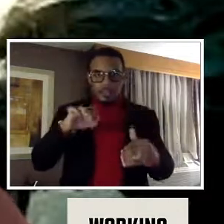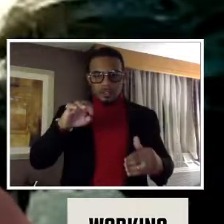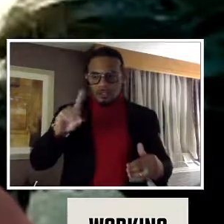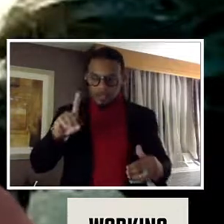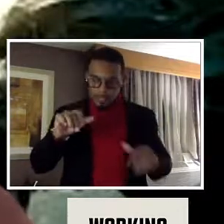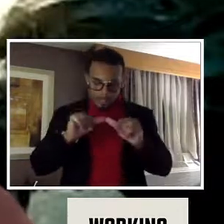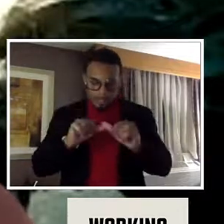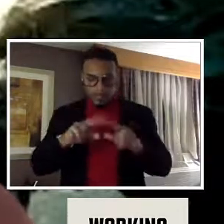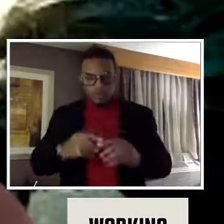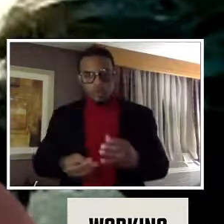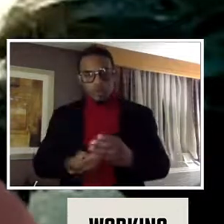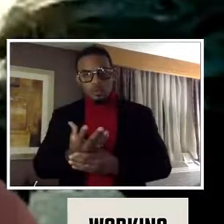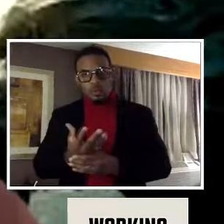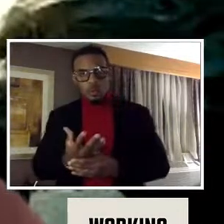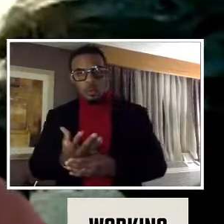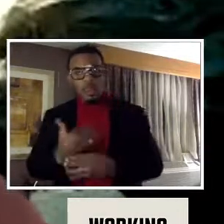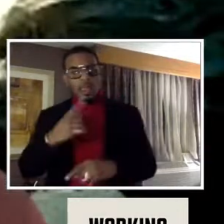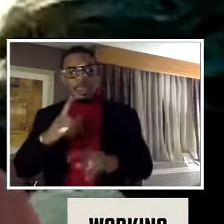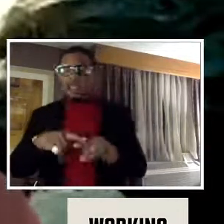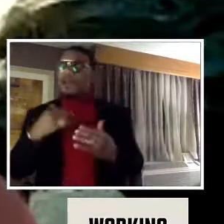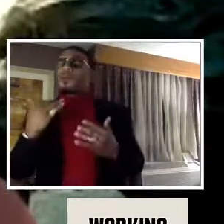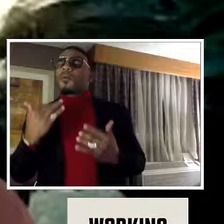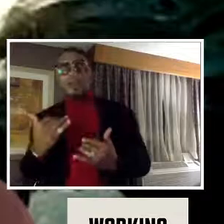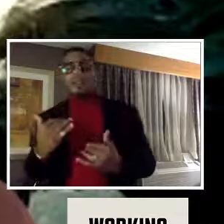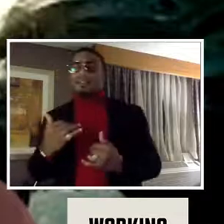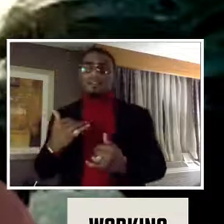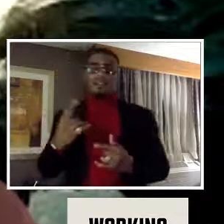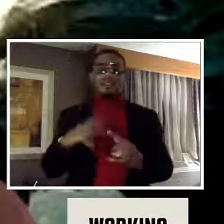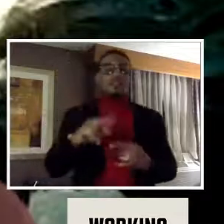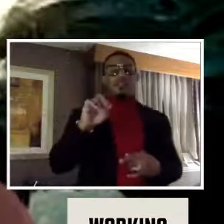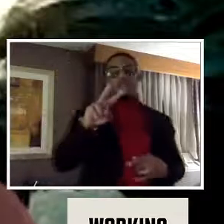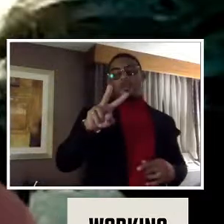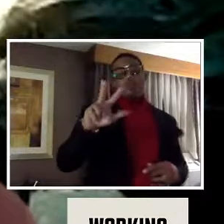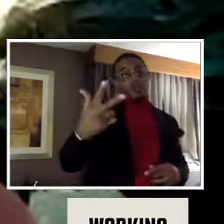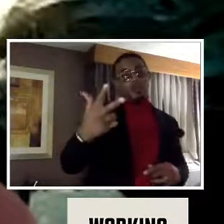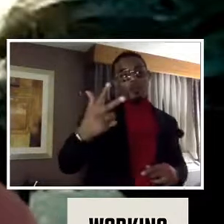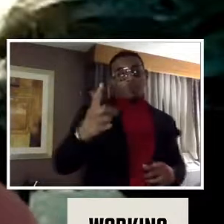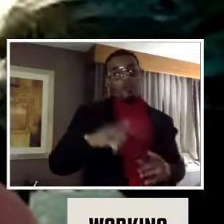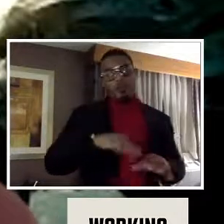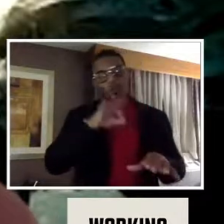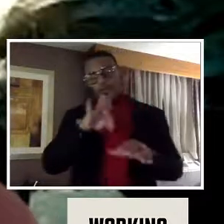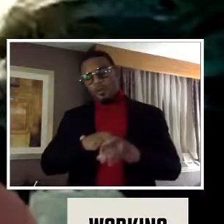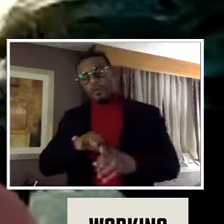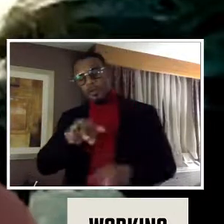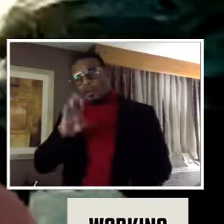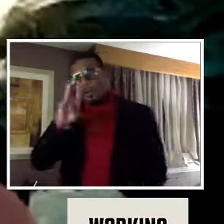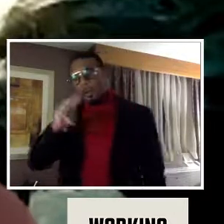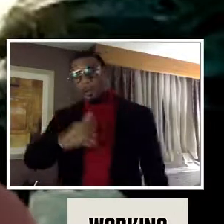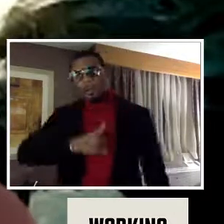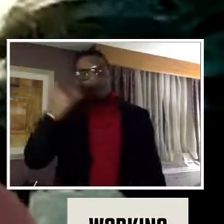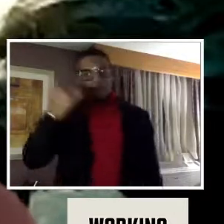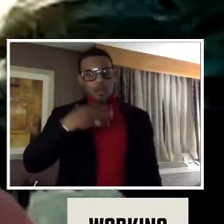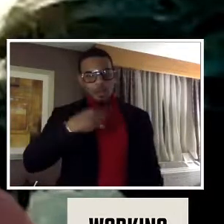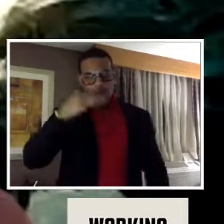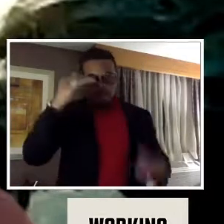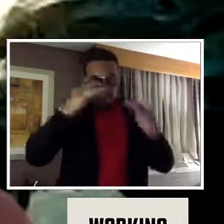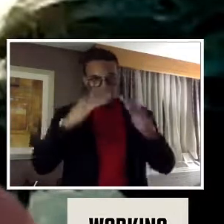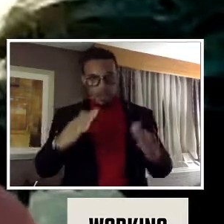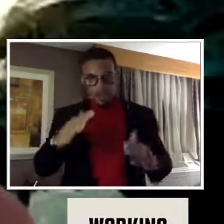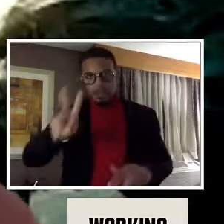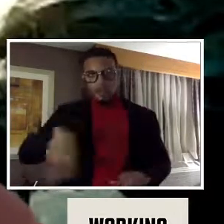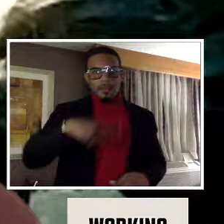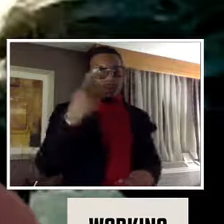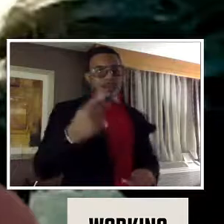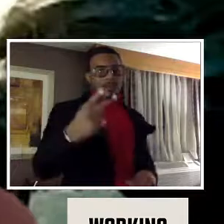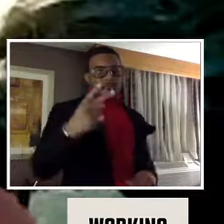that continues to grow. And I cannot wait till November 3rd to vote this bum out of the White House, flip